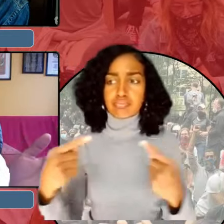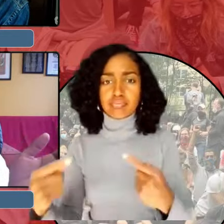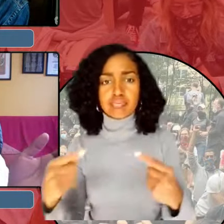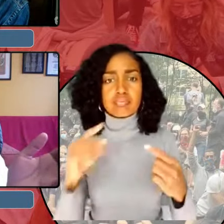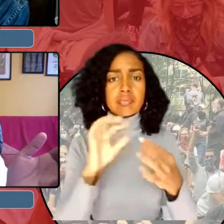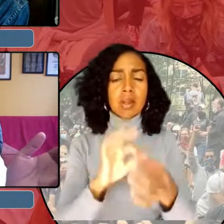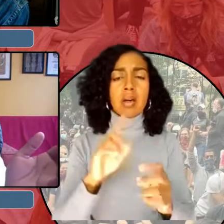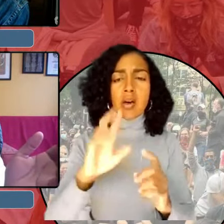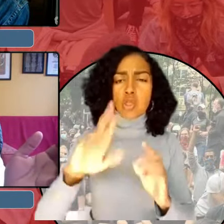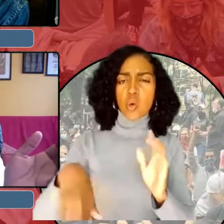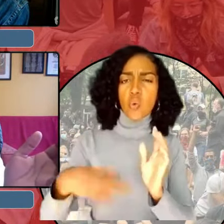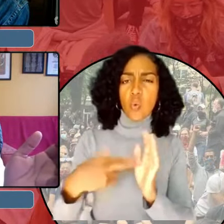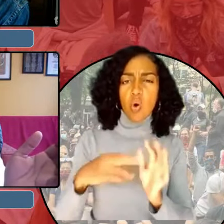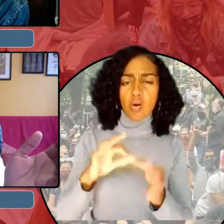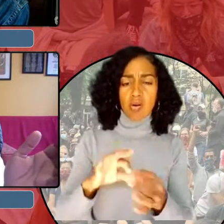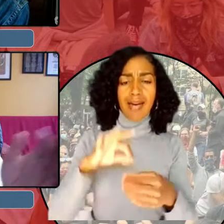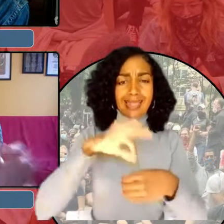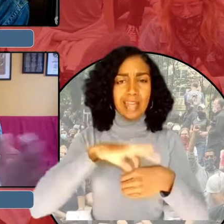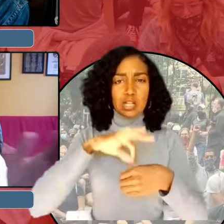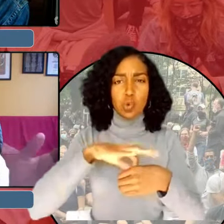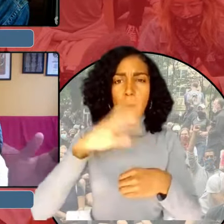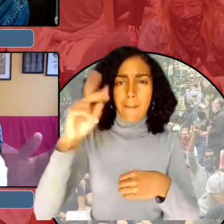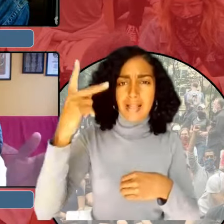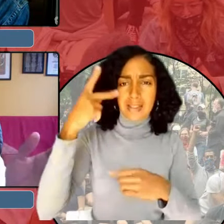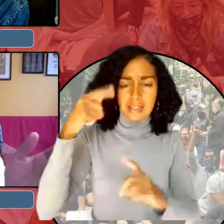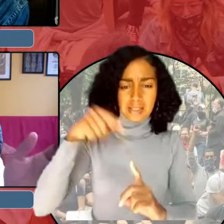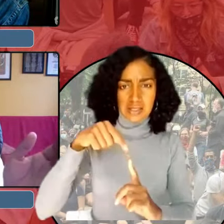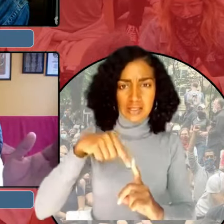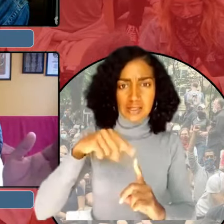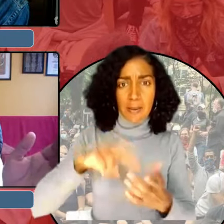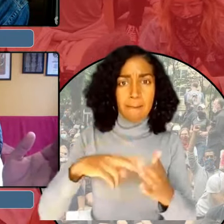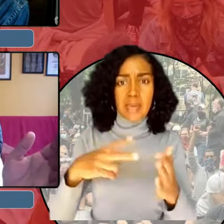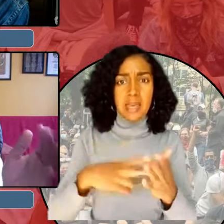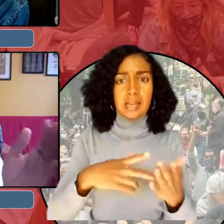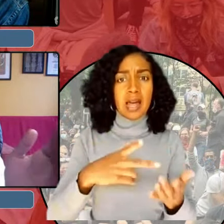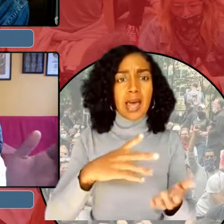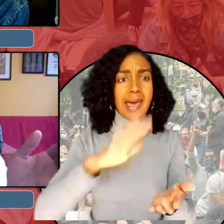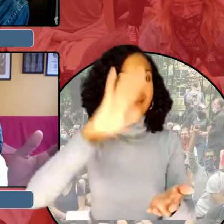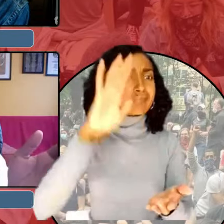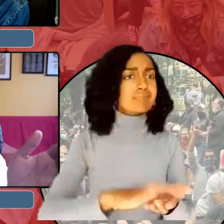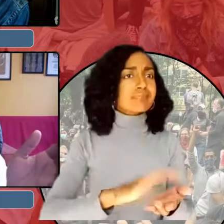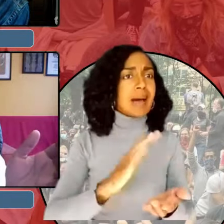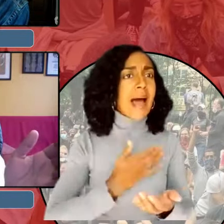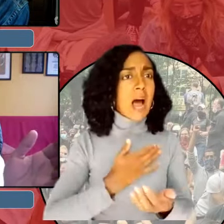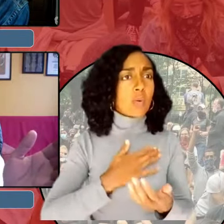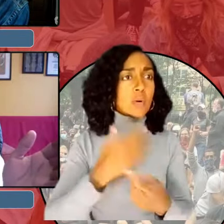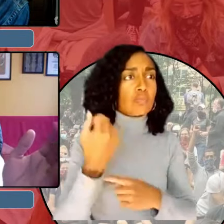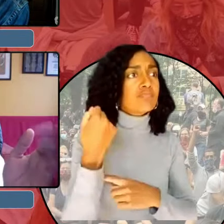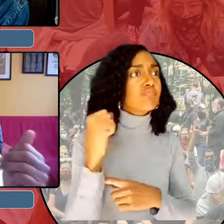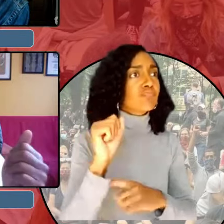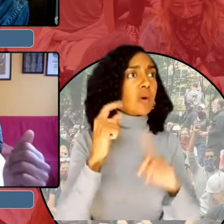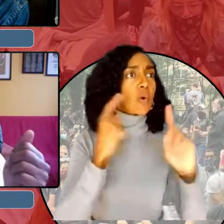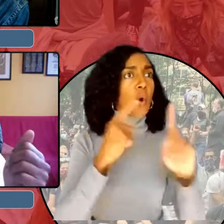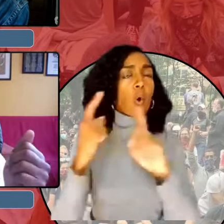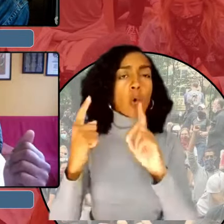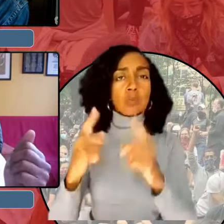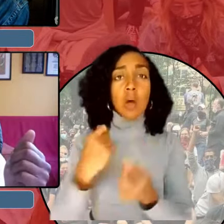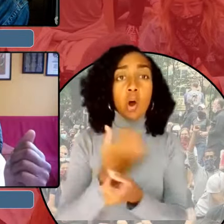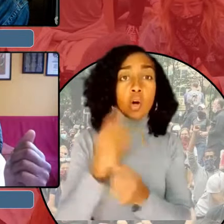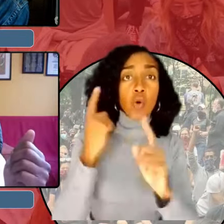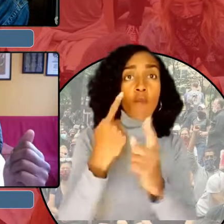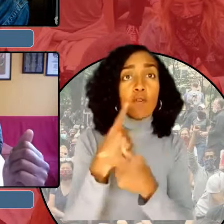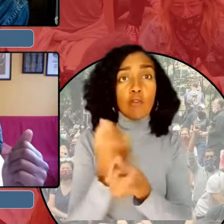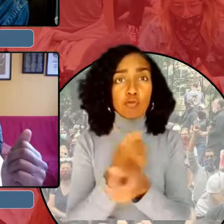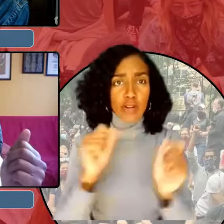the role of electoral politics. Does it detract from revolutionary aims? Does it detract from liberatory aims? Is